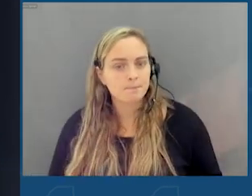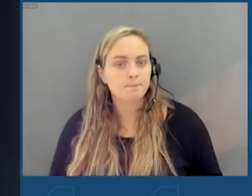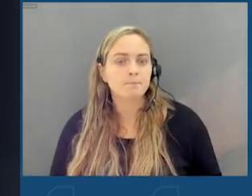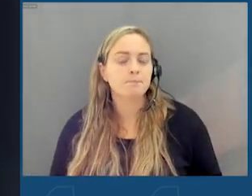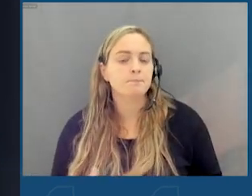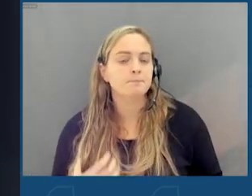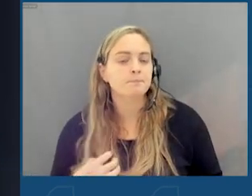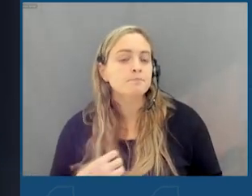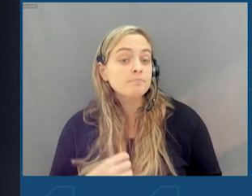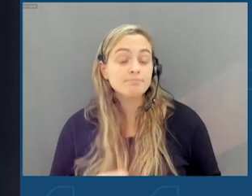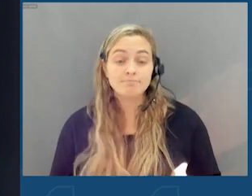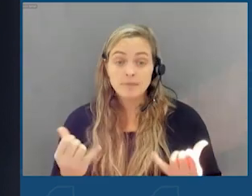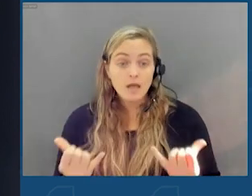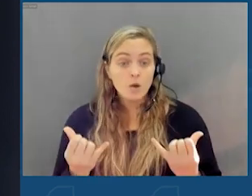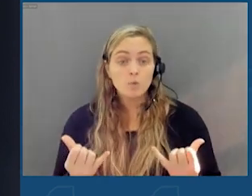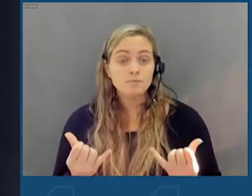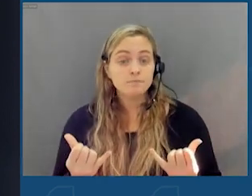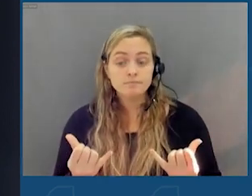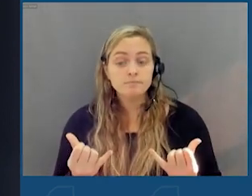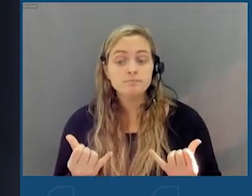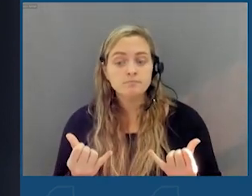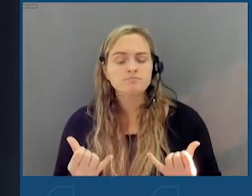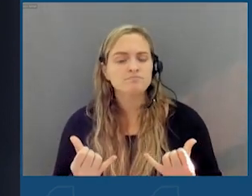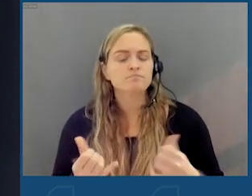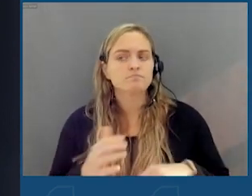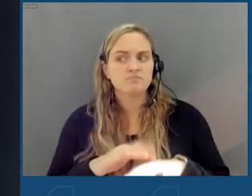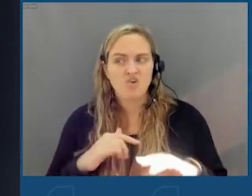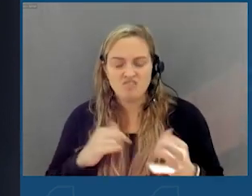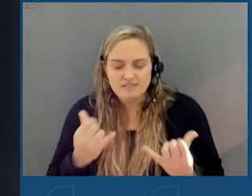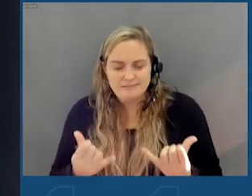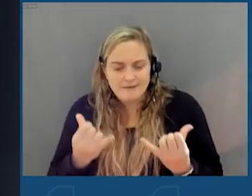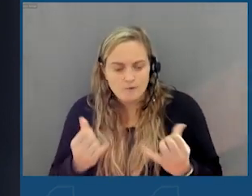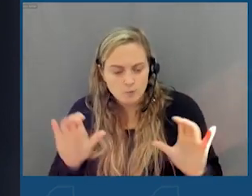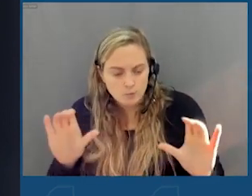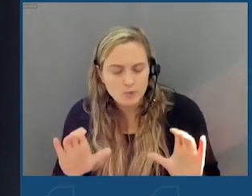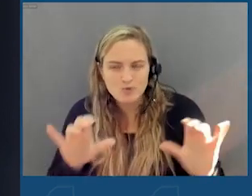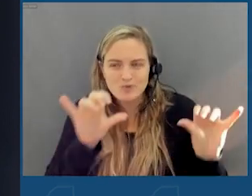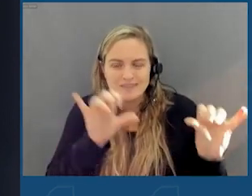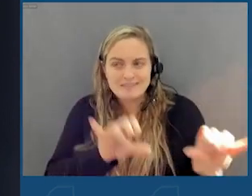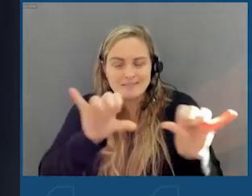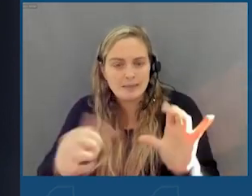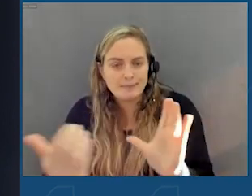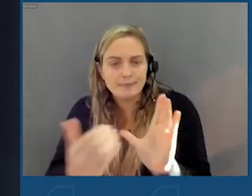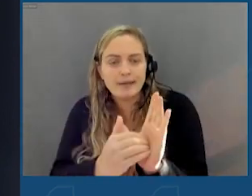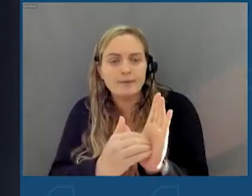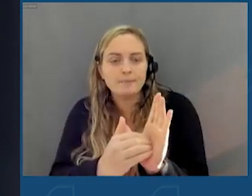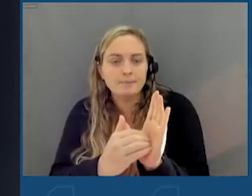And now, we are called upon to demonstrate that same solidarity.